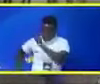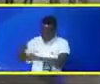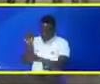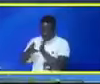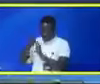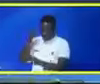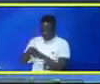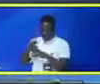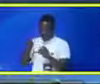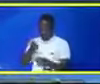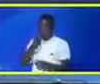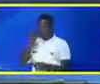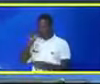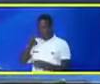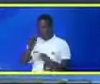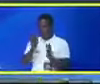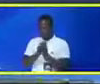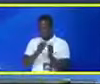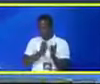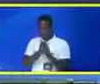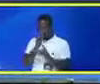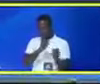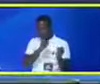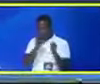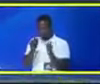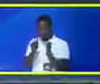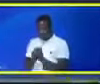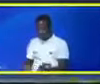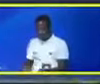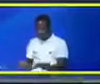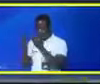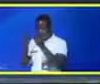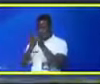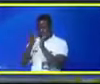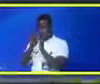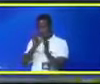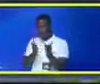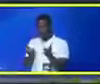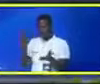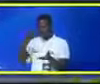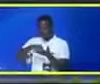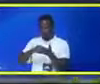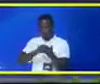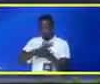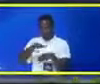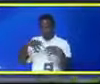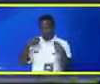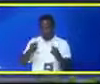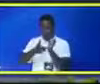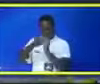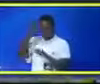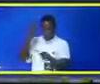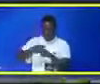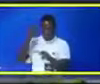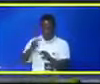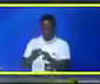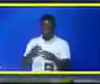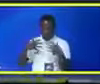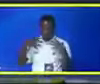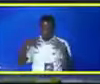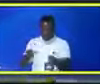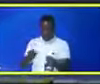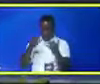I declare by the power that raised Christ from the dead, be healed now. Be